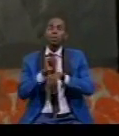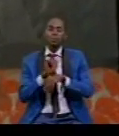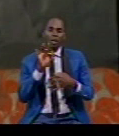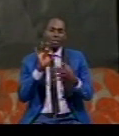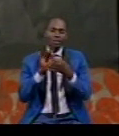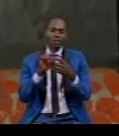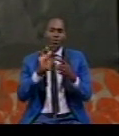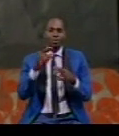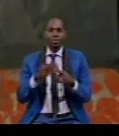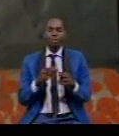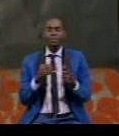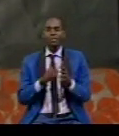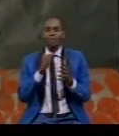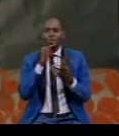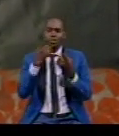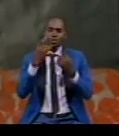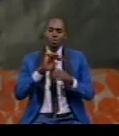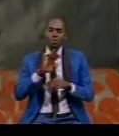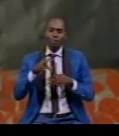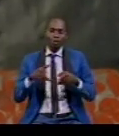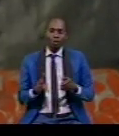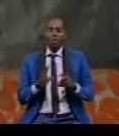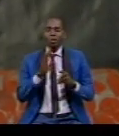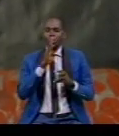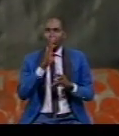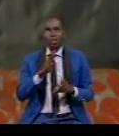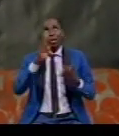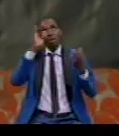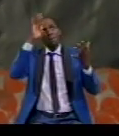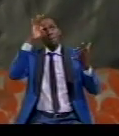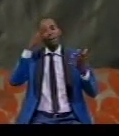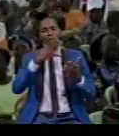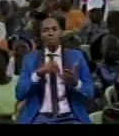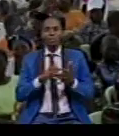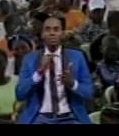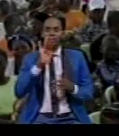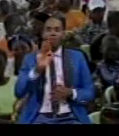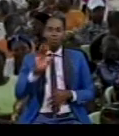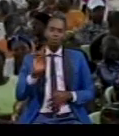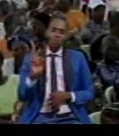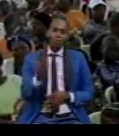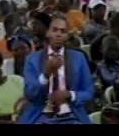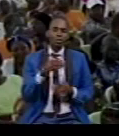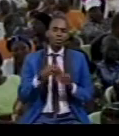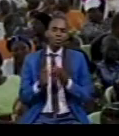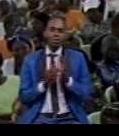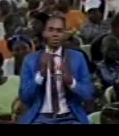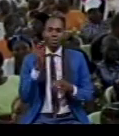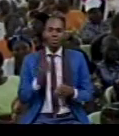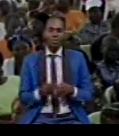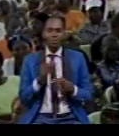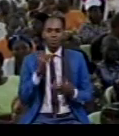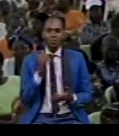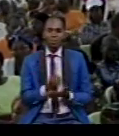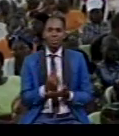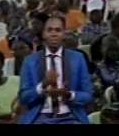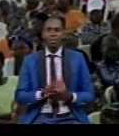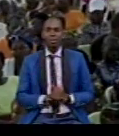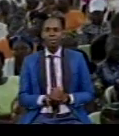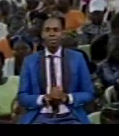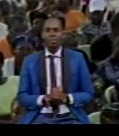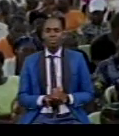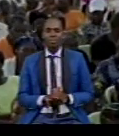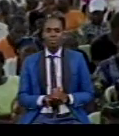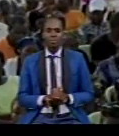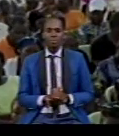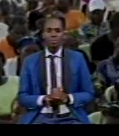money, you might even steal a woman. And there you have, you are just adding women to women. And you are not